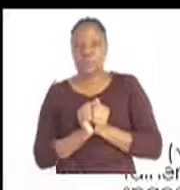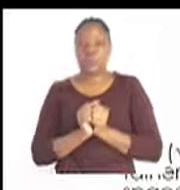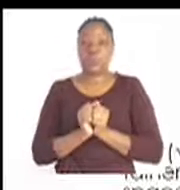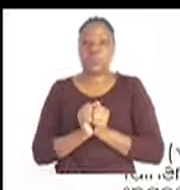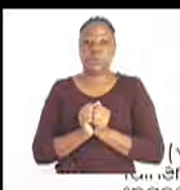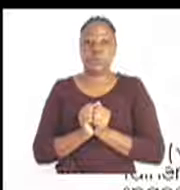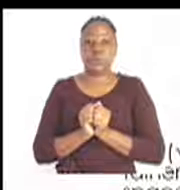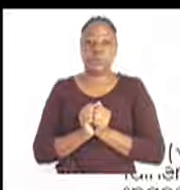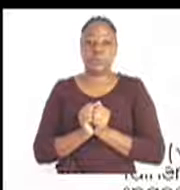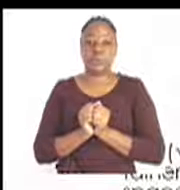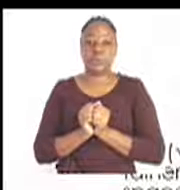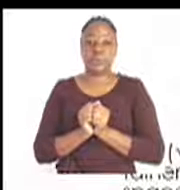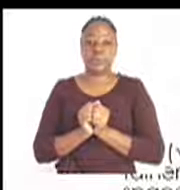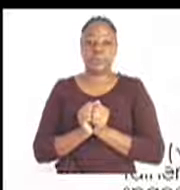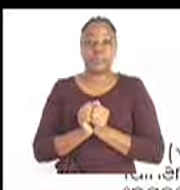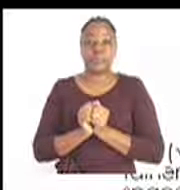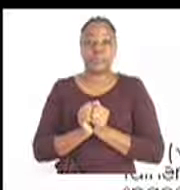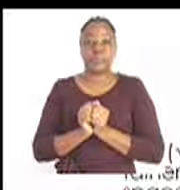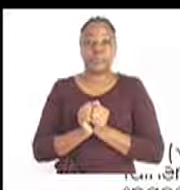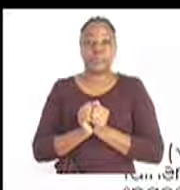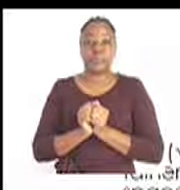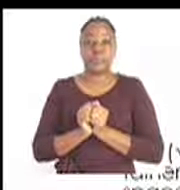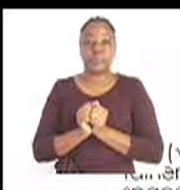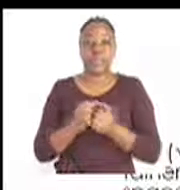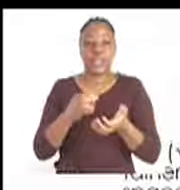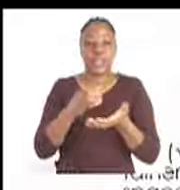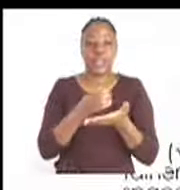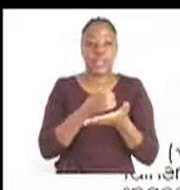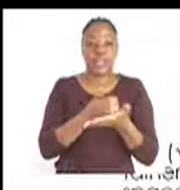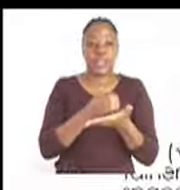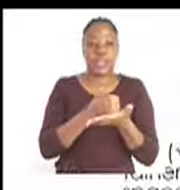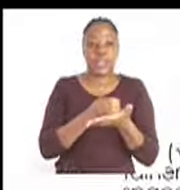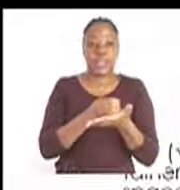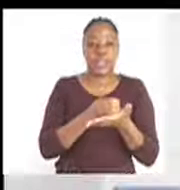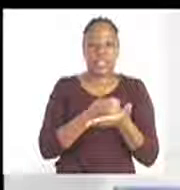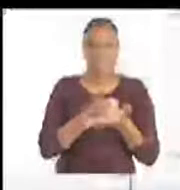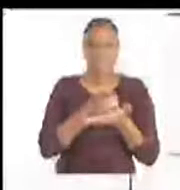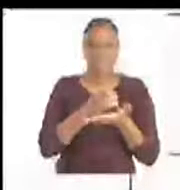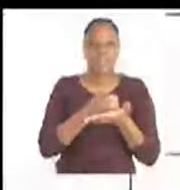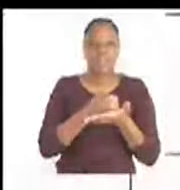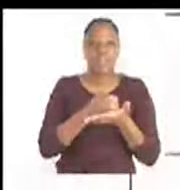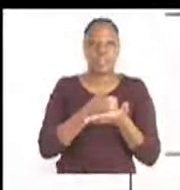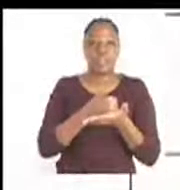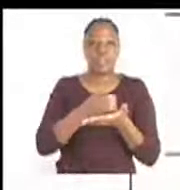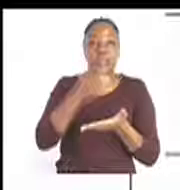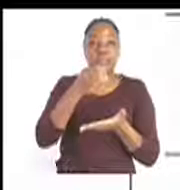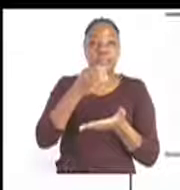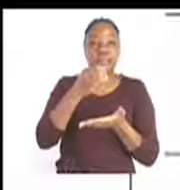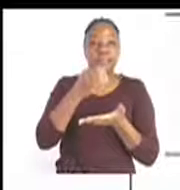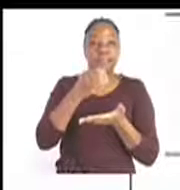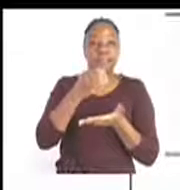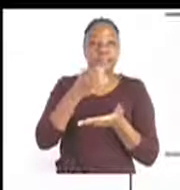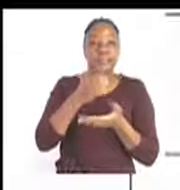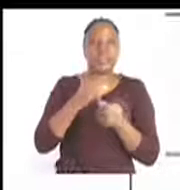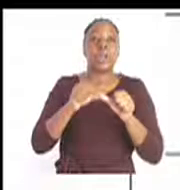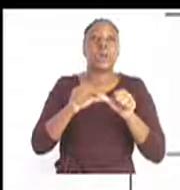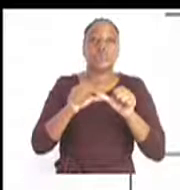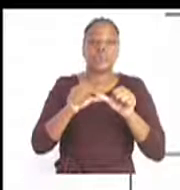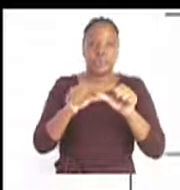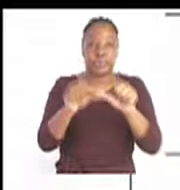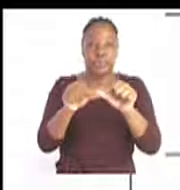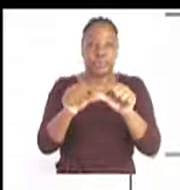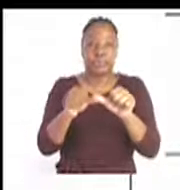has more water. The rest of the exercise, I am sure you can do